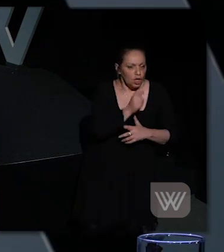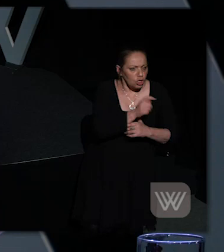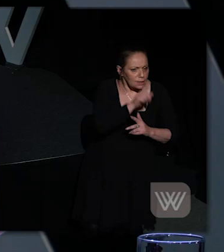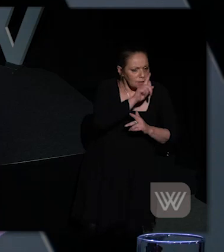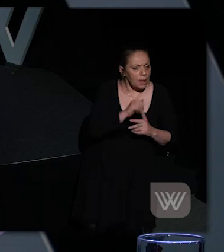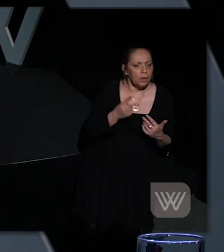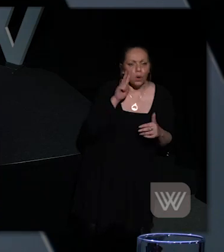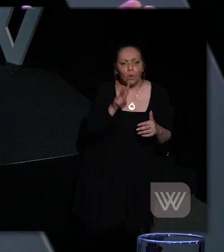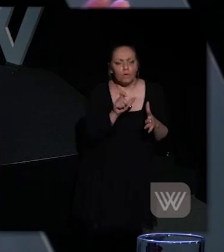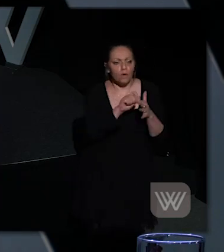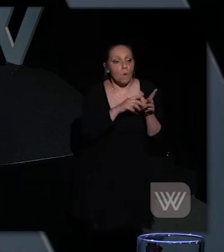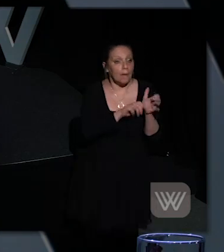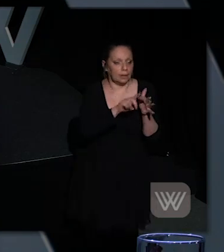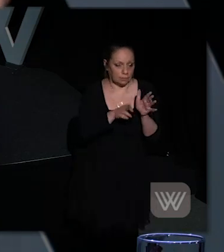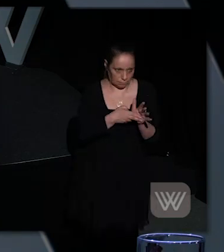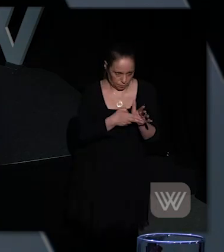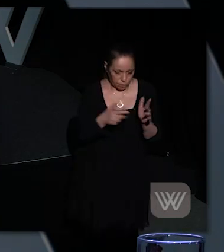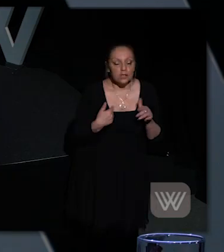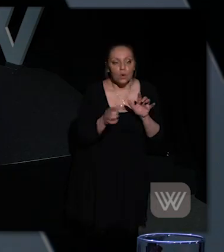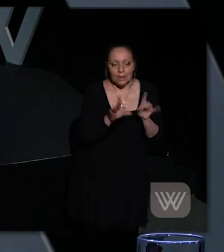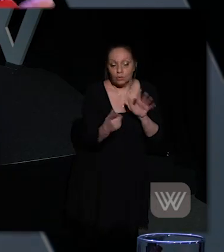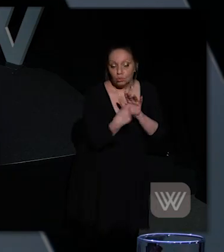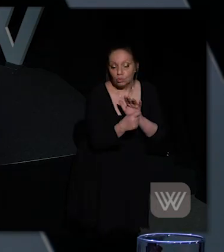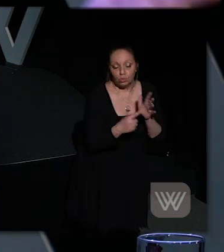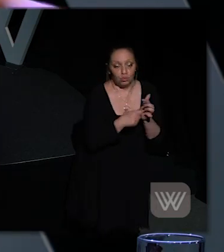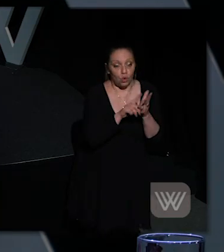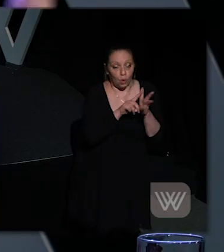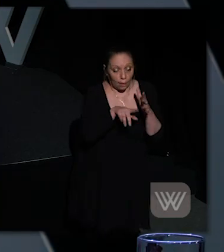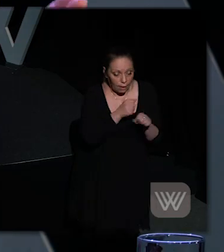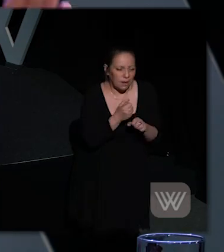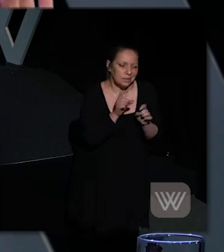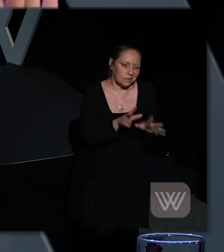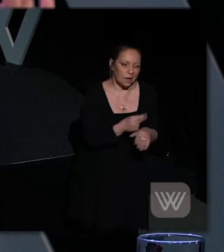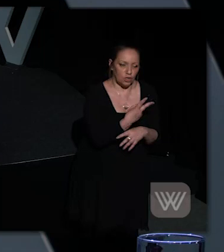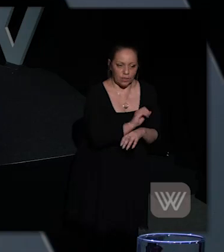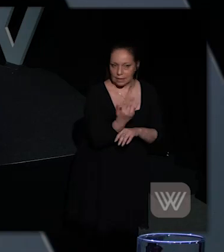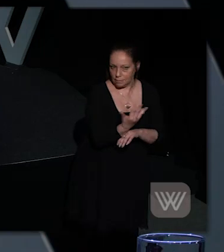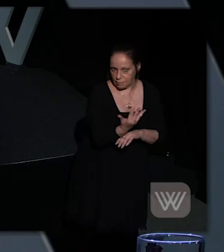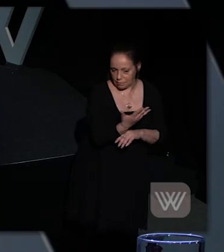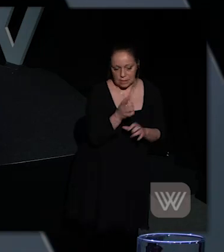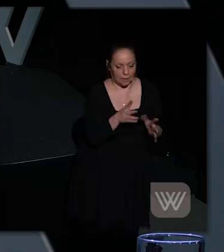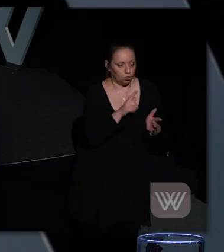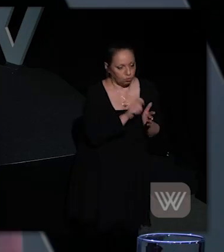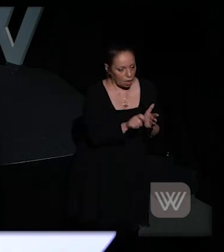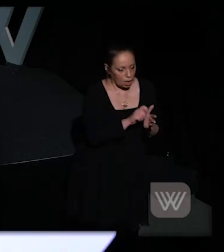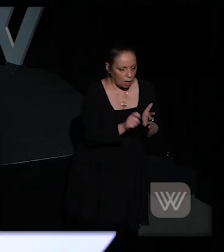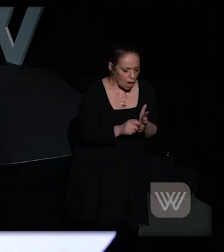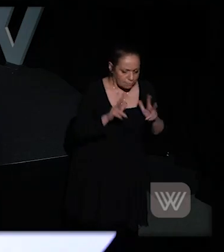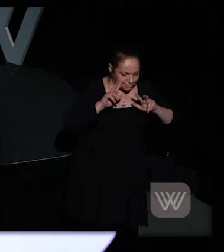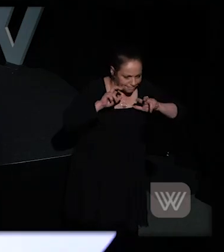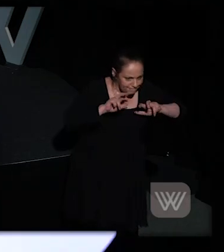often looking for patterns. And once I started writing about trolling, I started in 2015 and then... You know, I did this